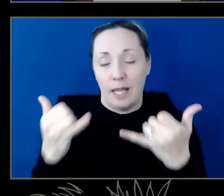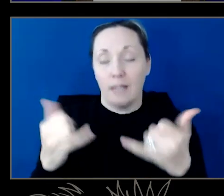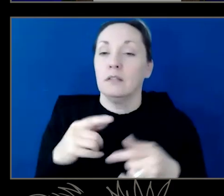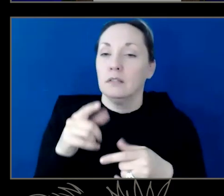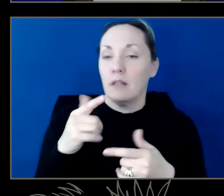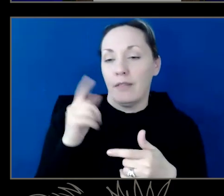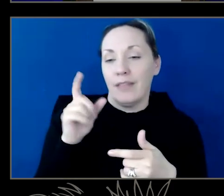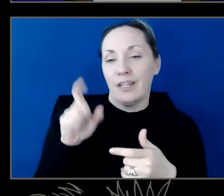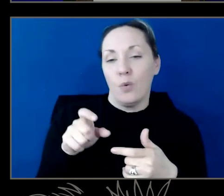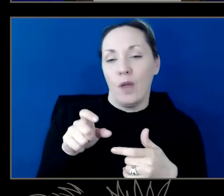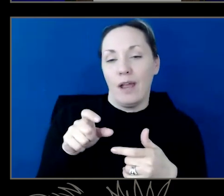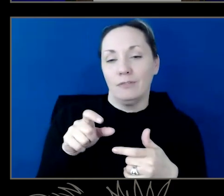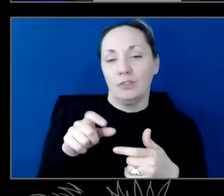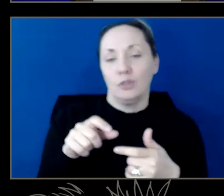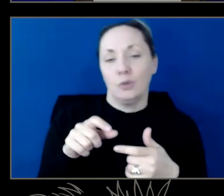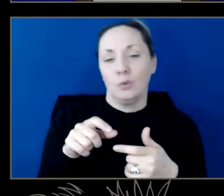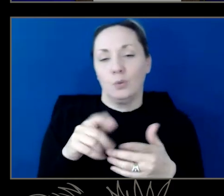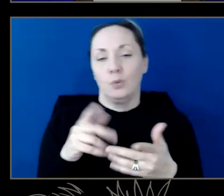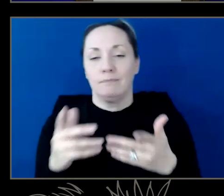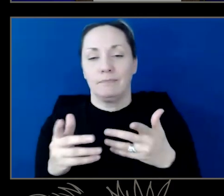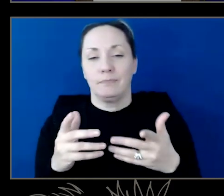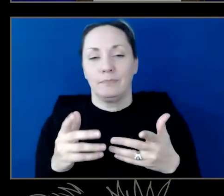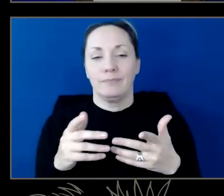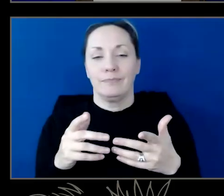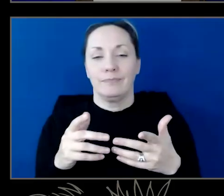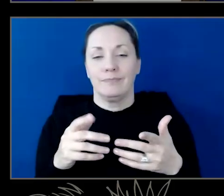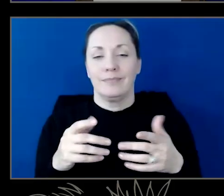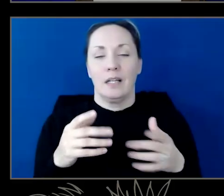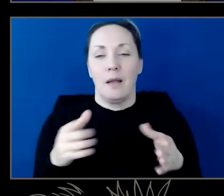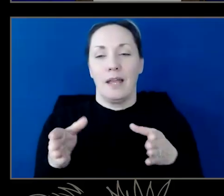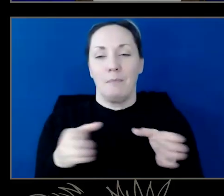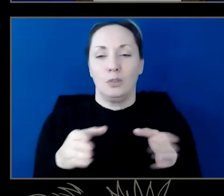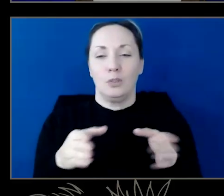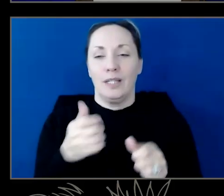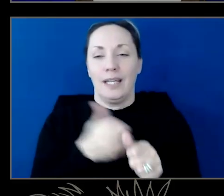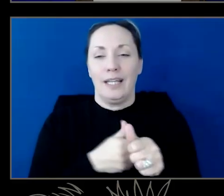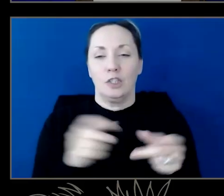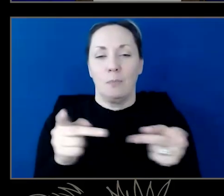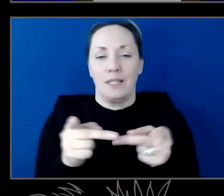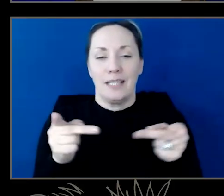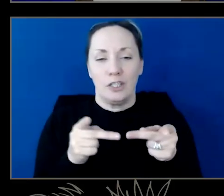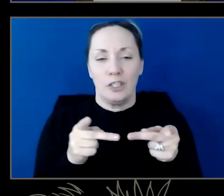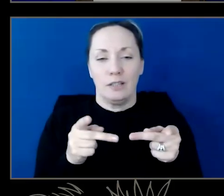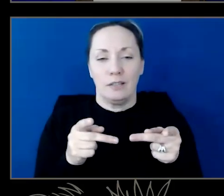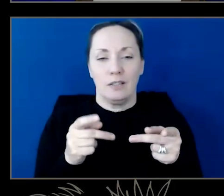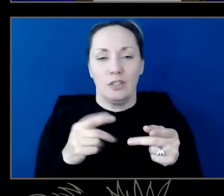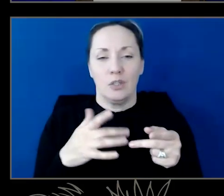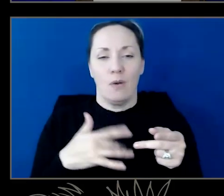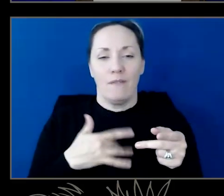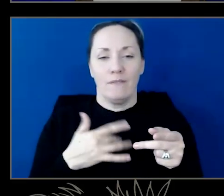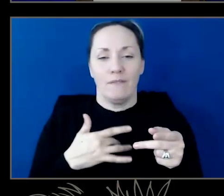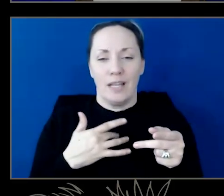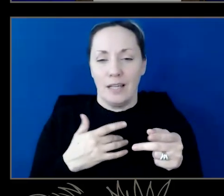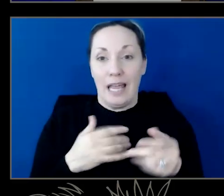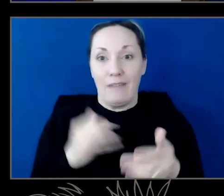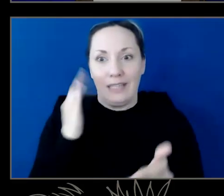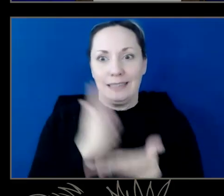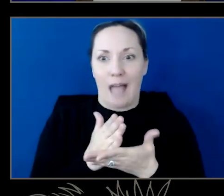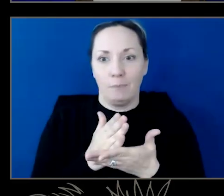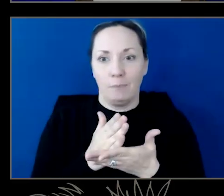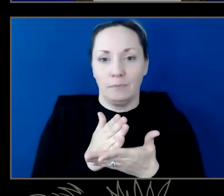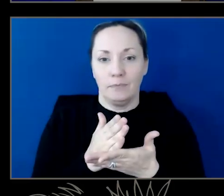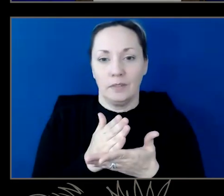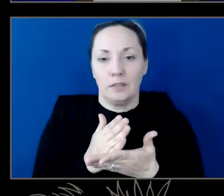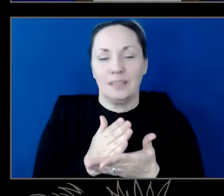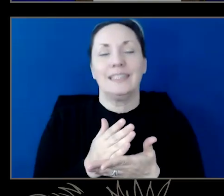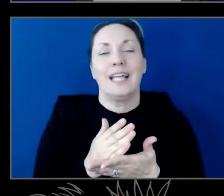lerp between each position, so it can look like if you stop suddenly, you can see that it is